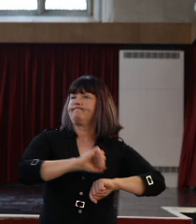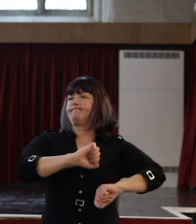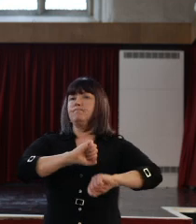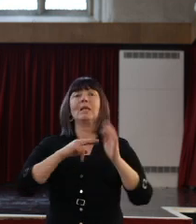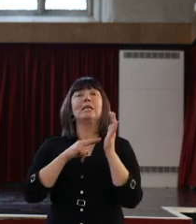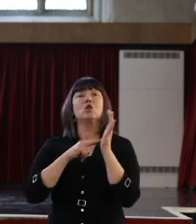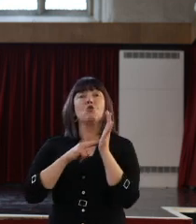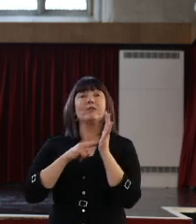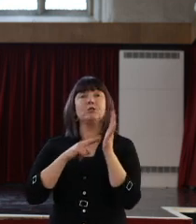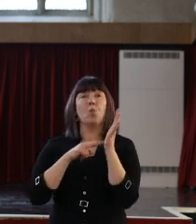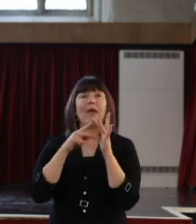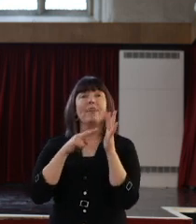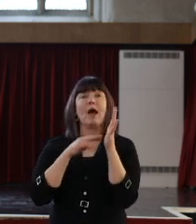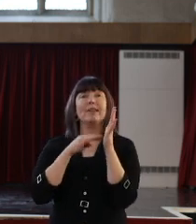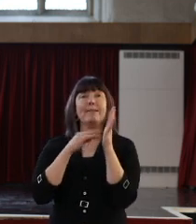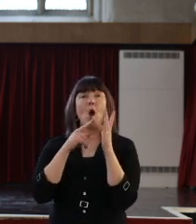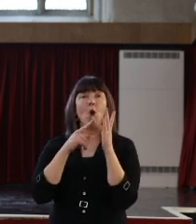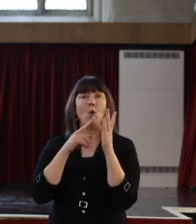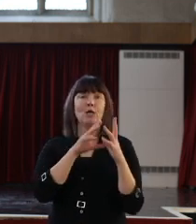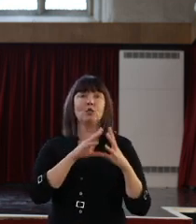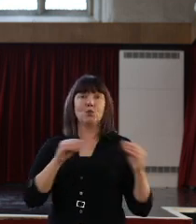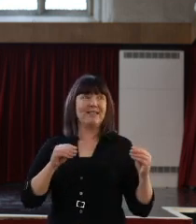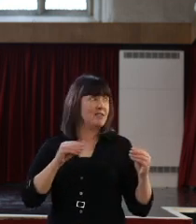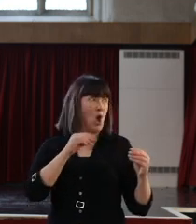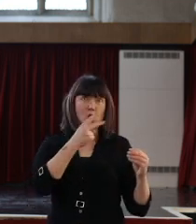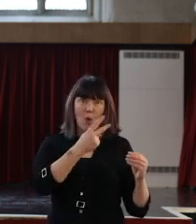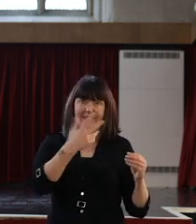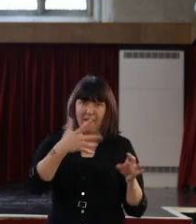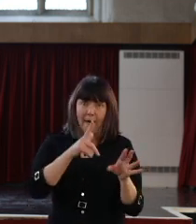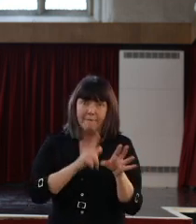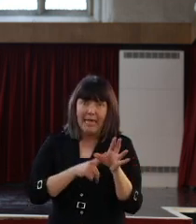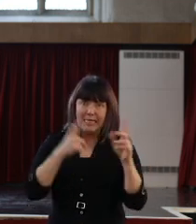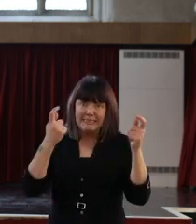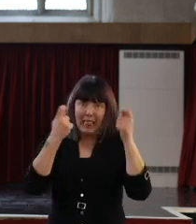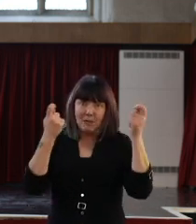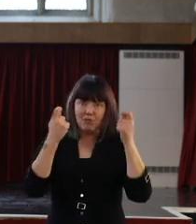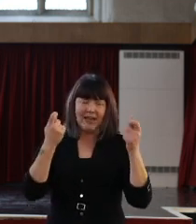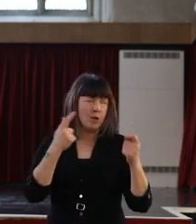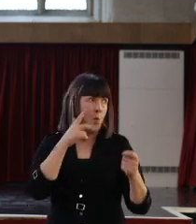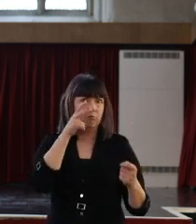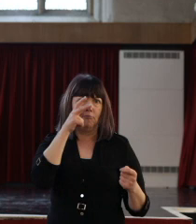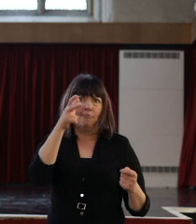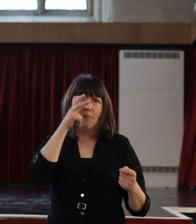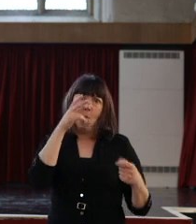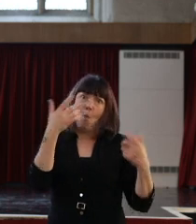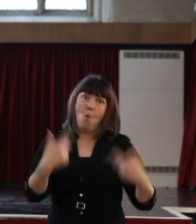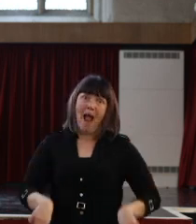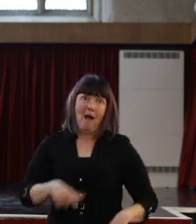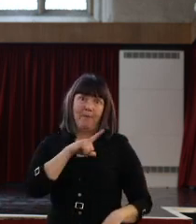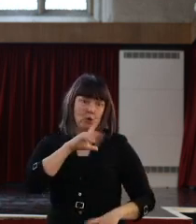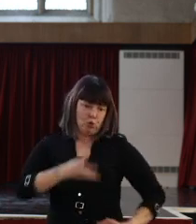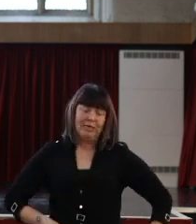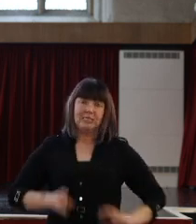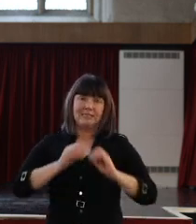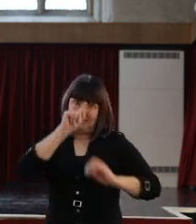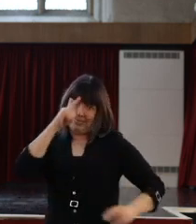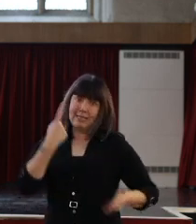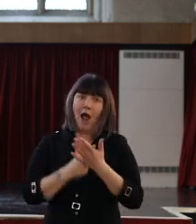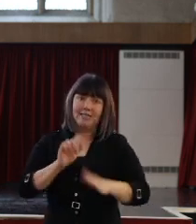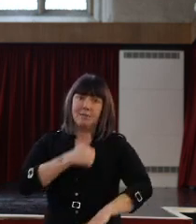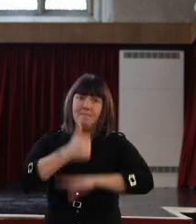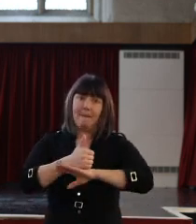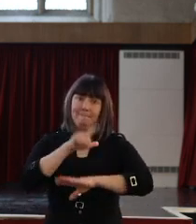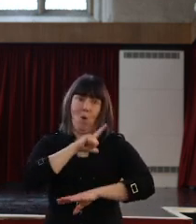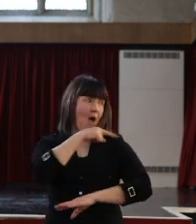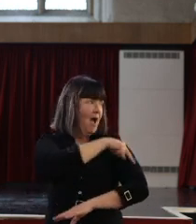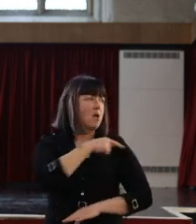currently celebrating our 25th anniversary, which is amazing to me, considering we just got together to make a little bit of beer money. Now, I can admit there were